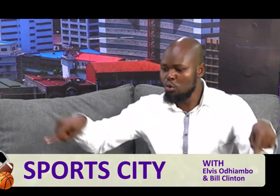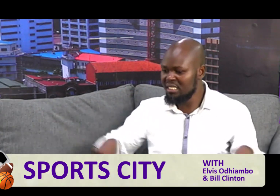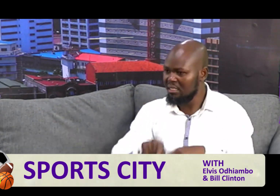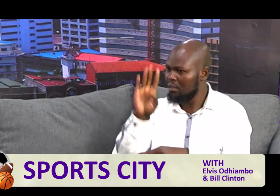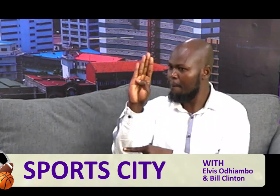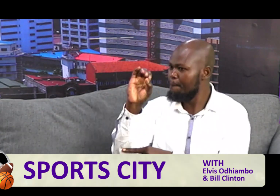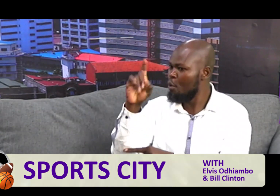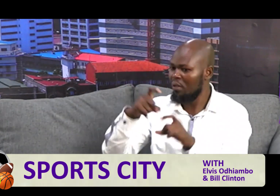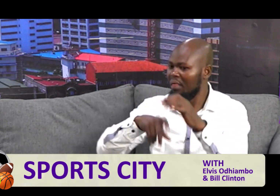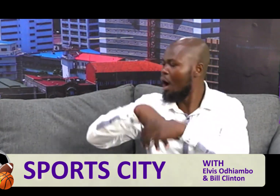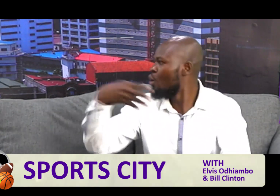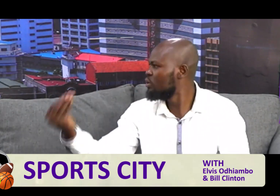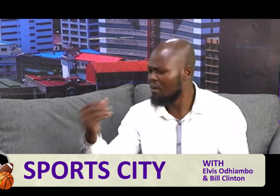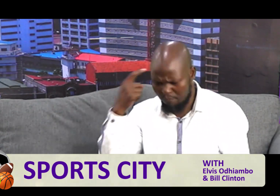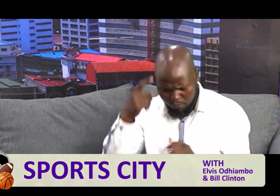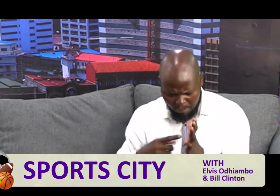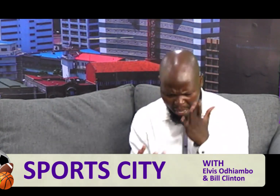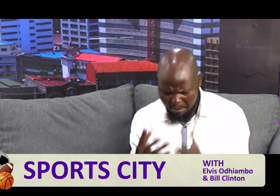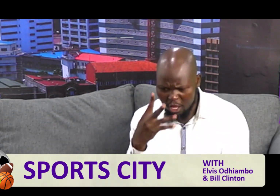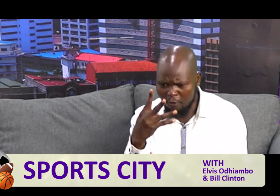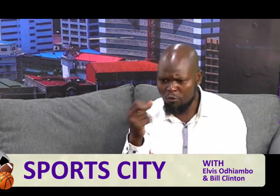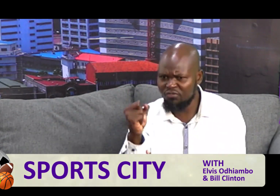lucky. Right. But